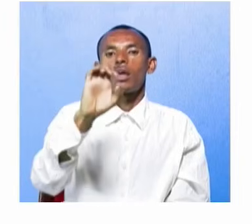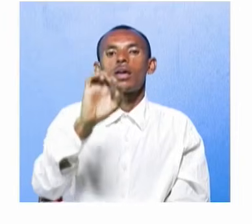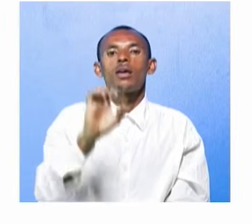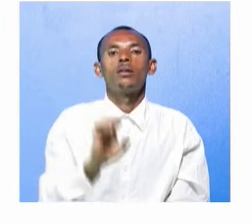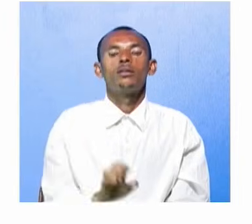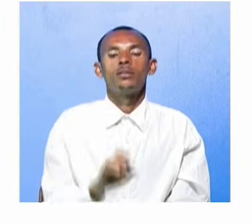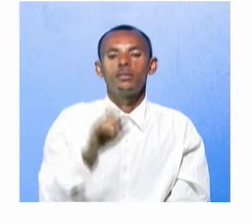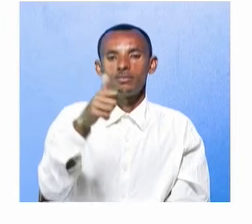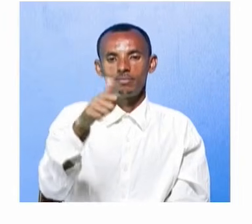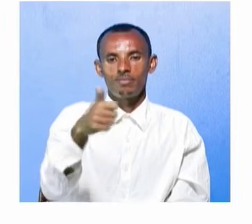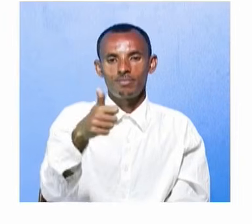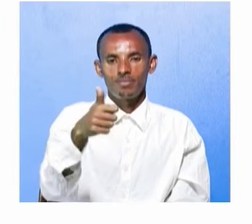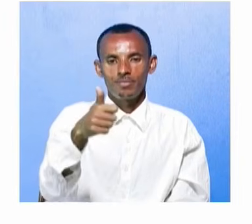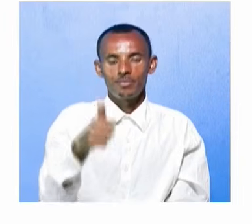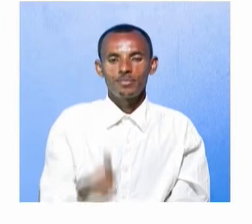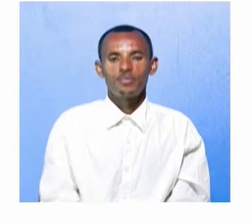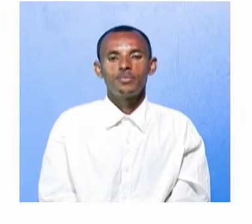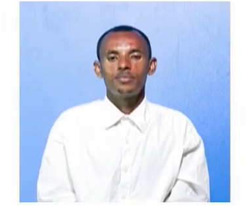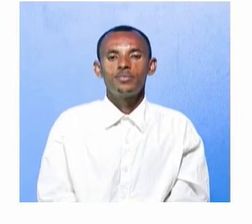10,